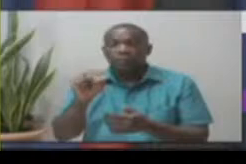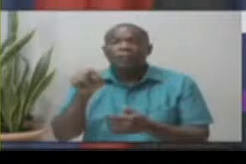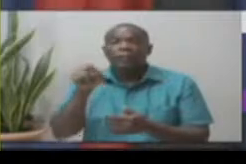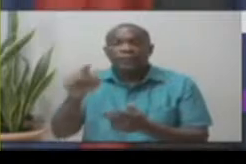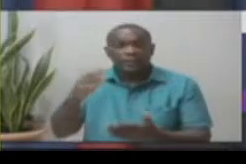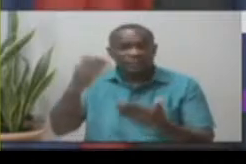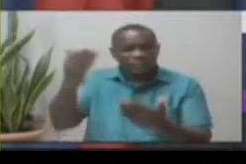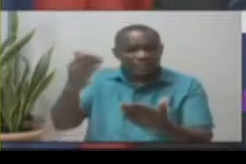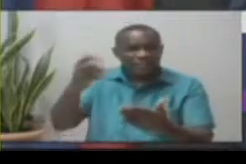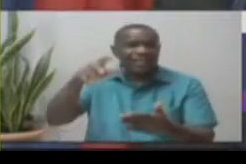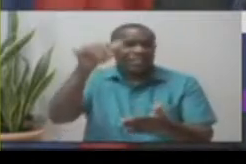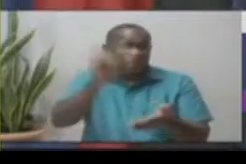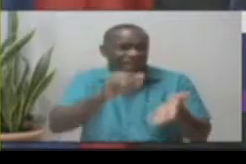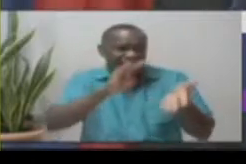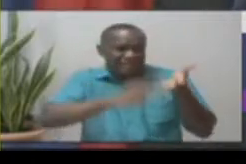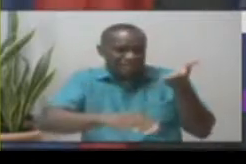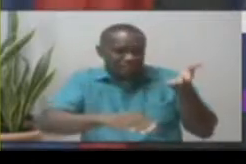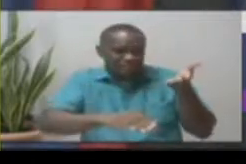capped for everybody,